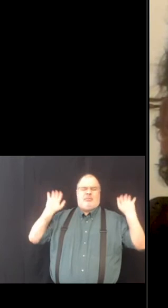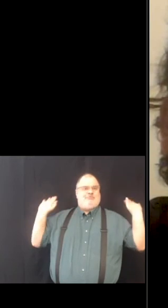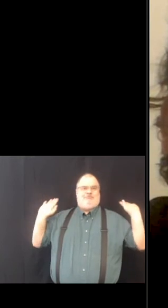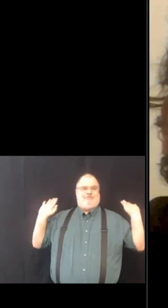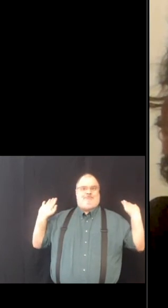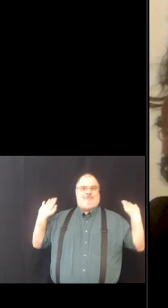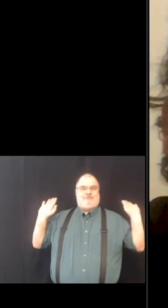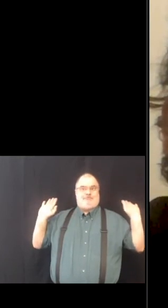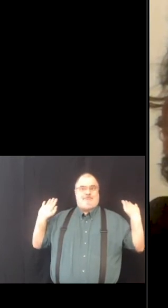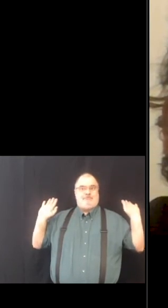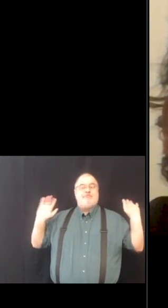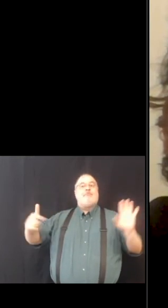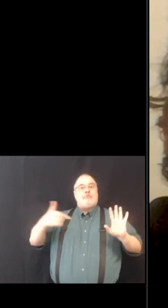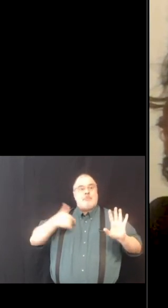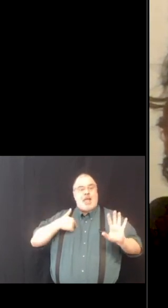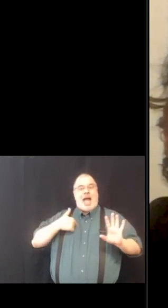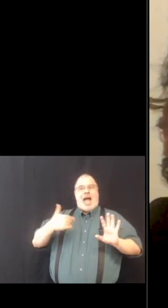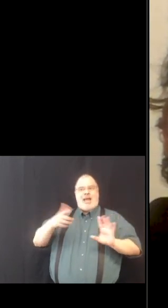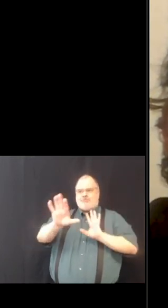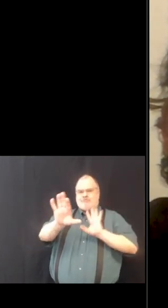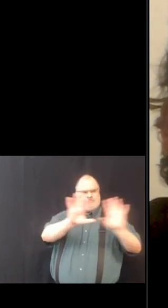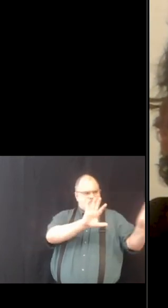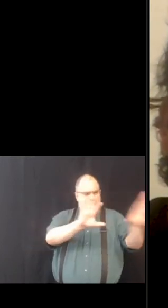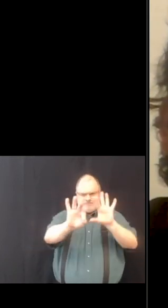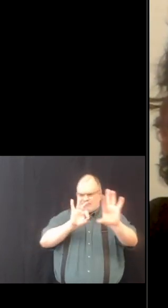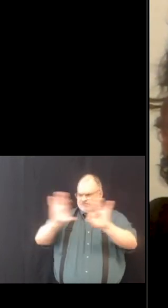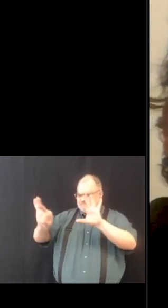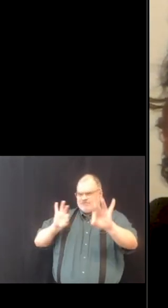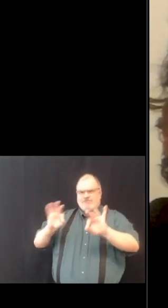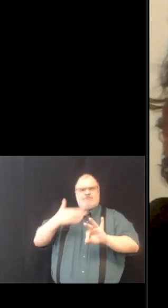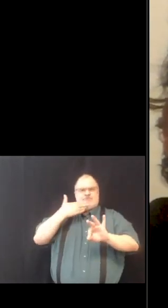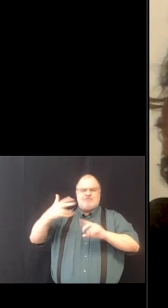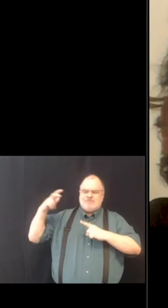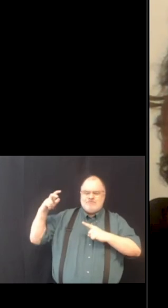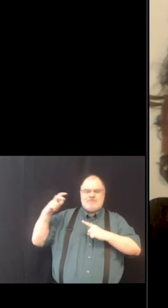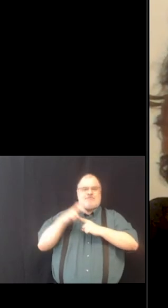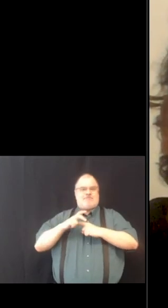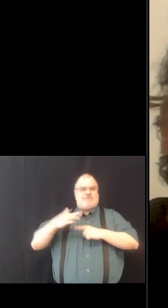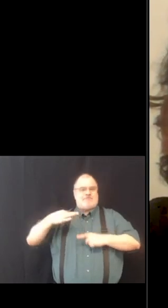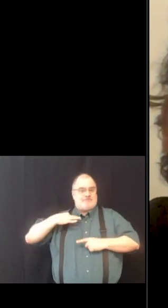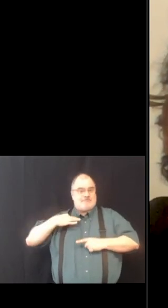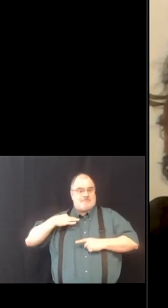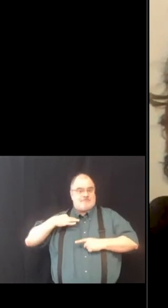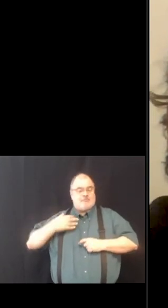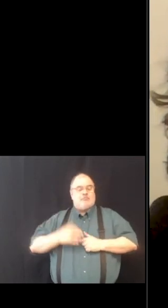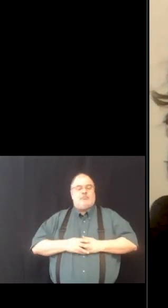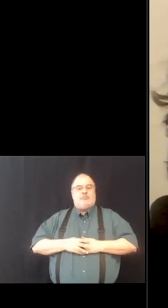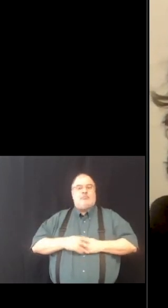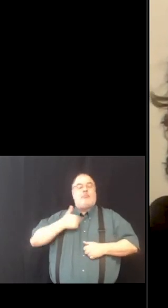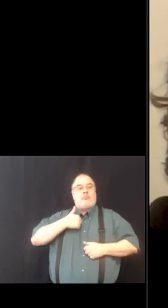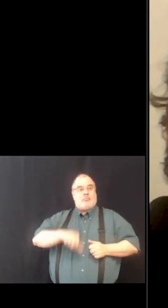who opened my doors to excellent employees without bias. I am proud to accept this award, not for